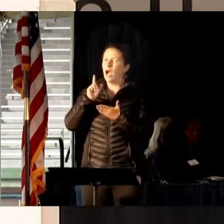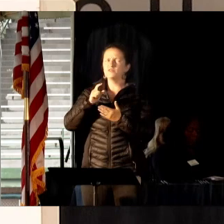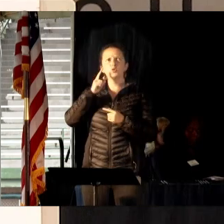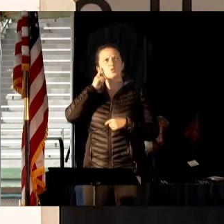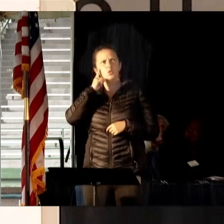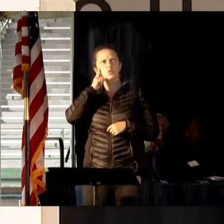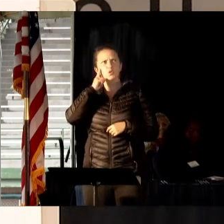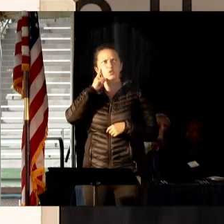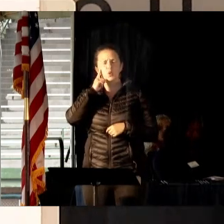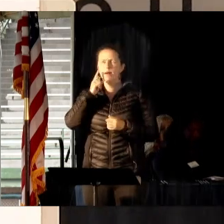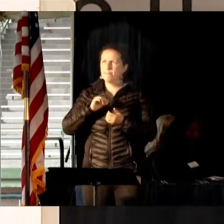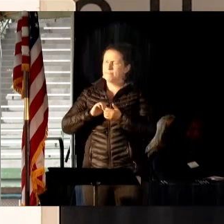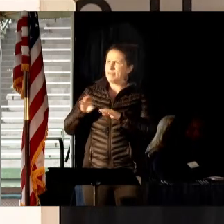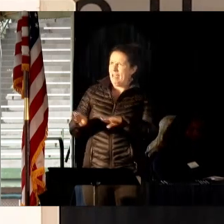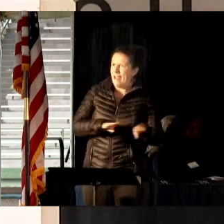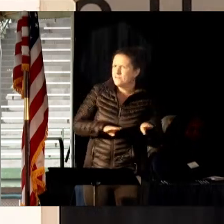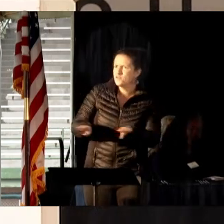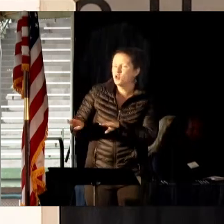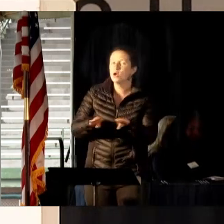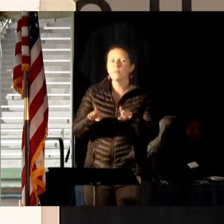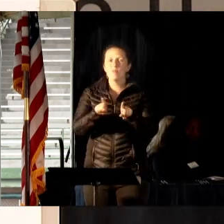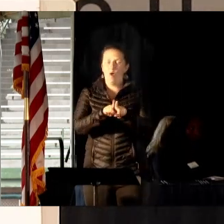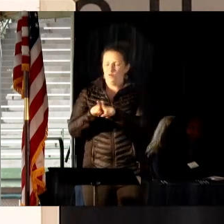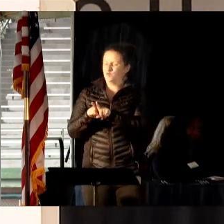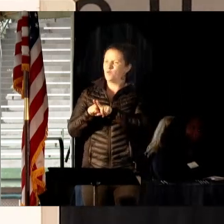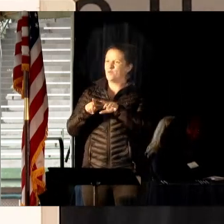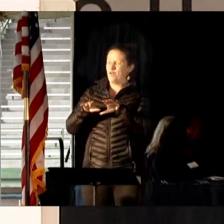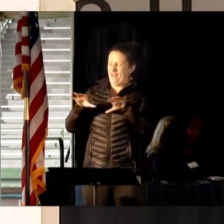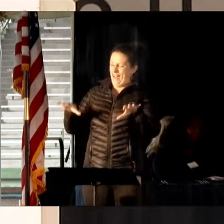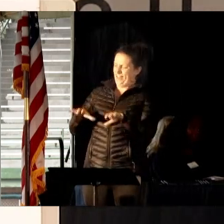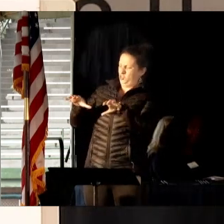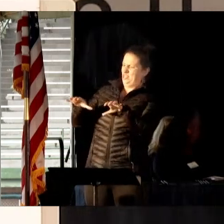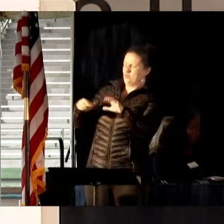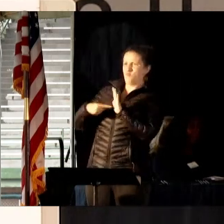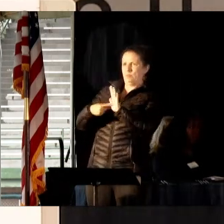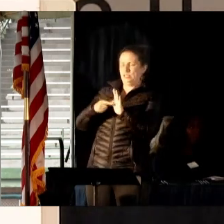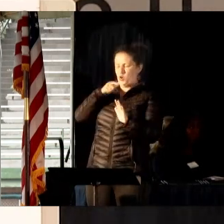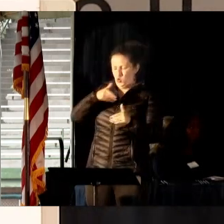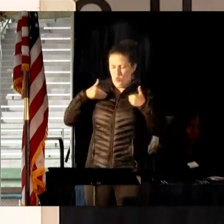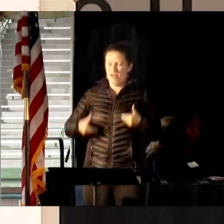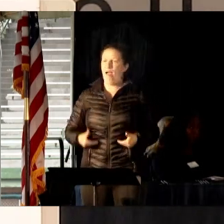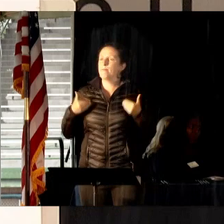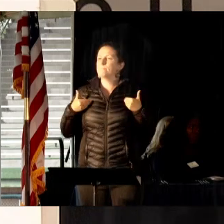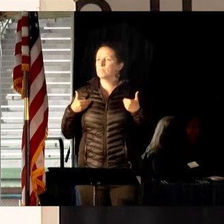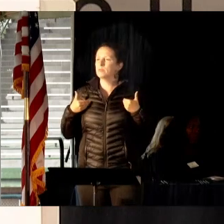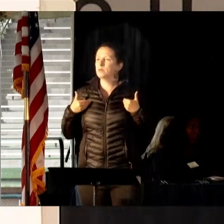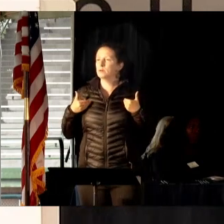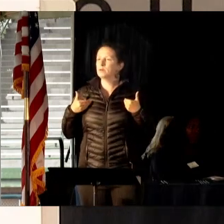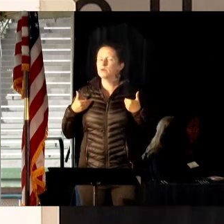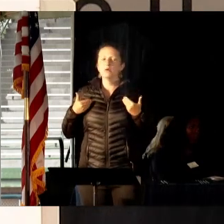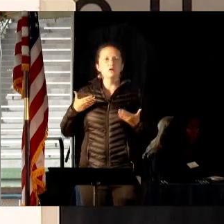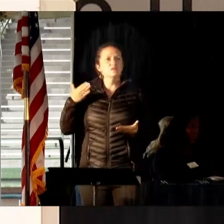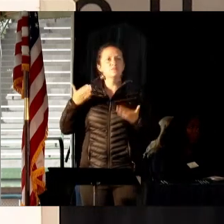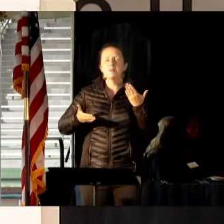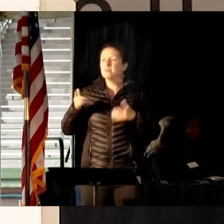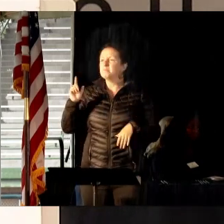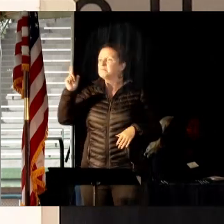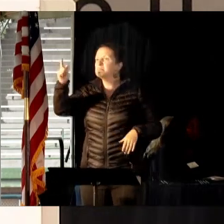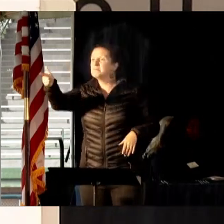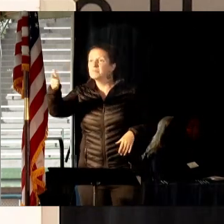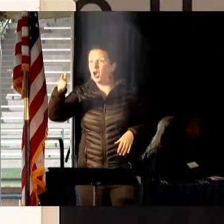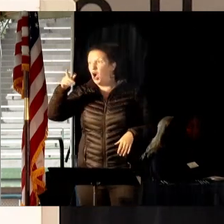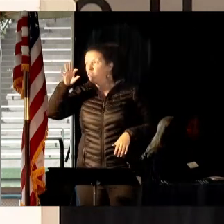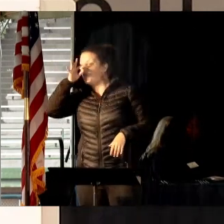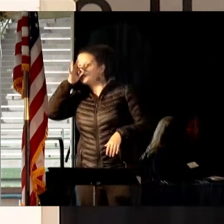chose to say, but beyond that, what our actions reflected on us as people. Because maybe one day some random freshman that heard those words from a